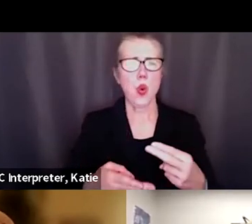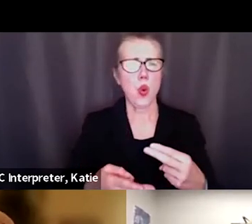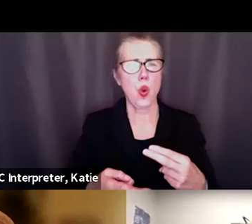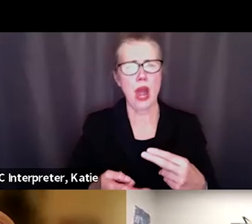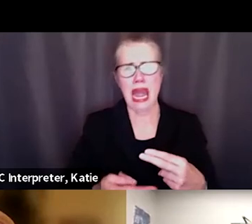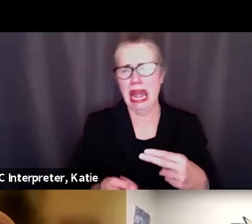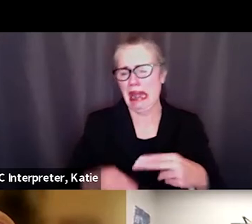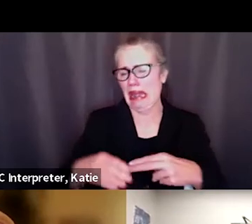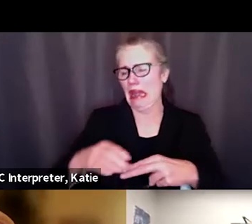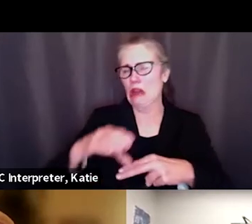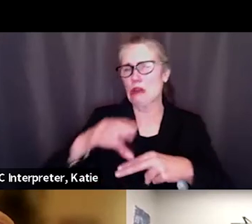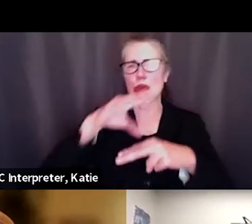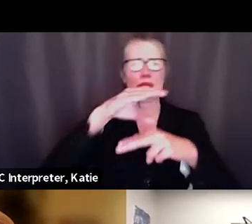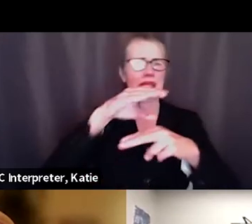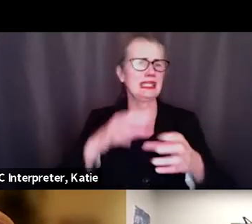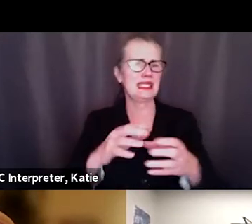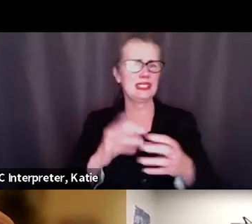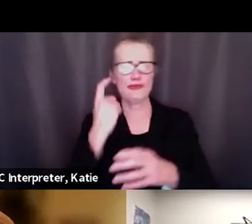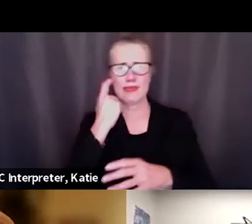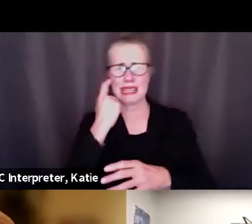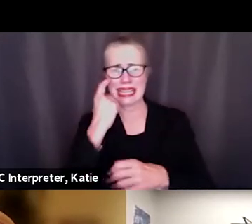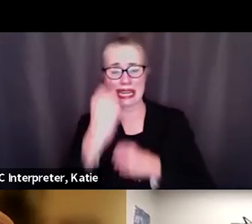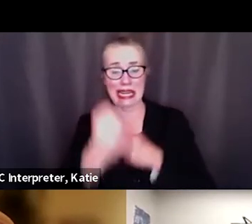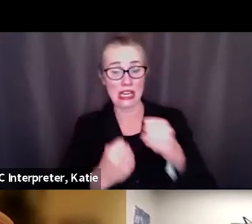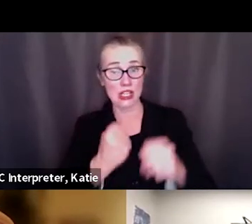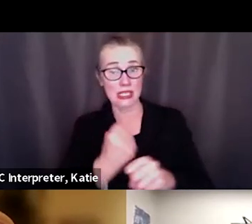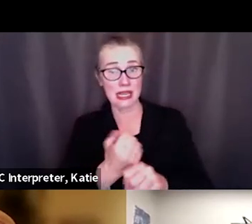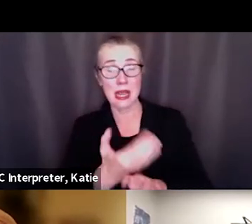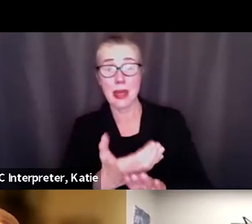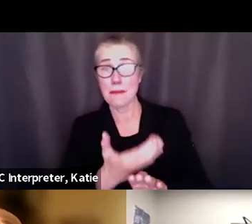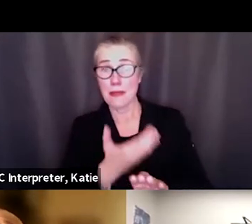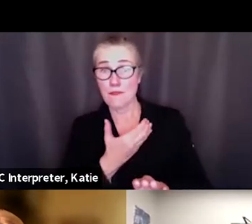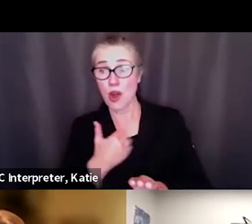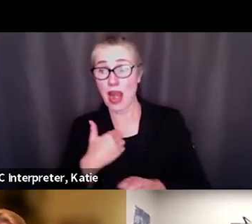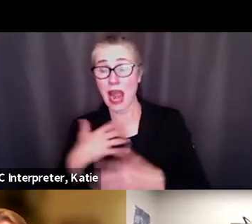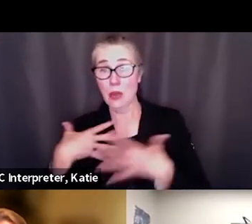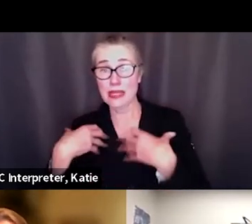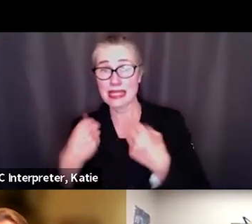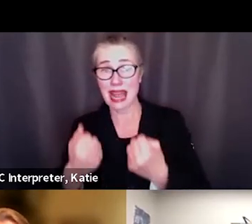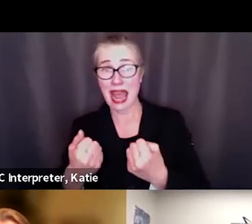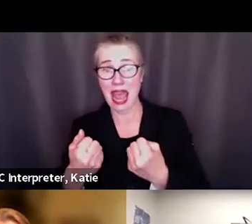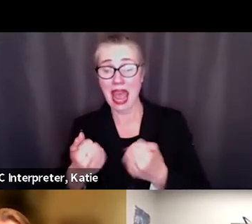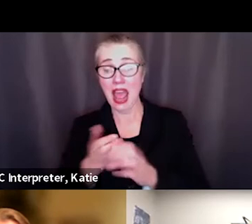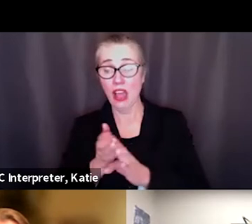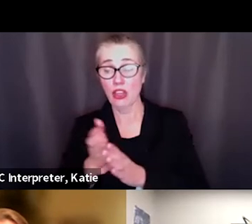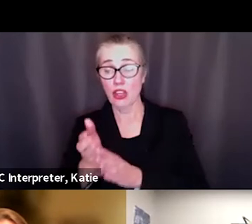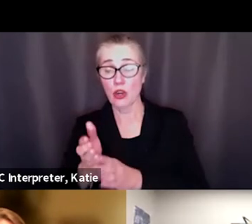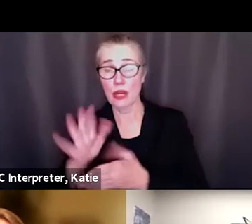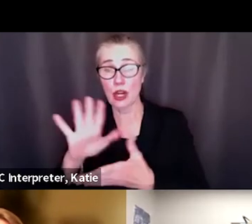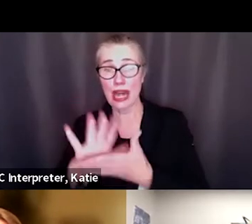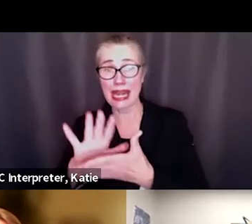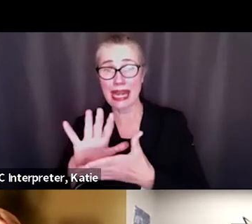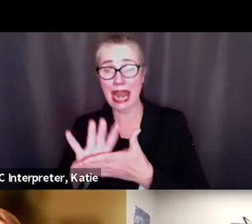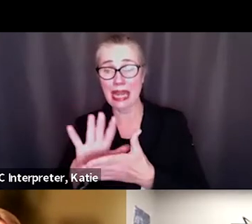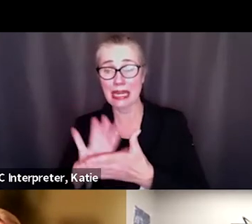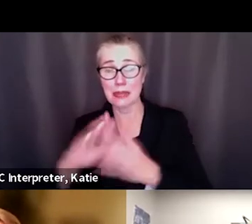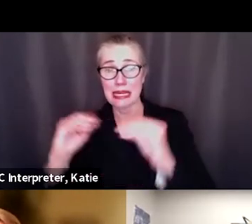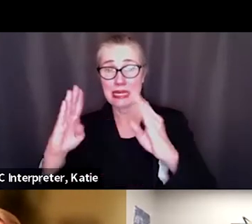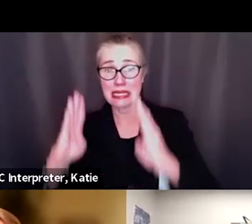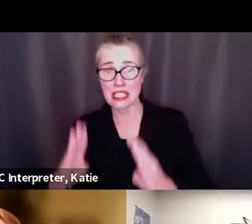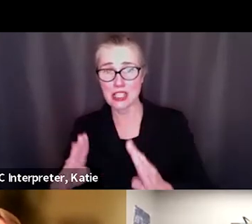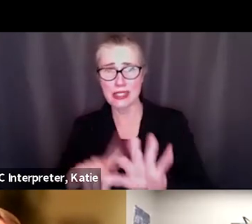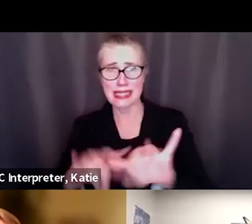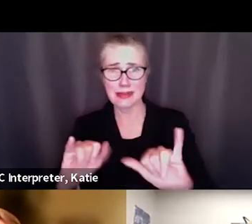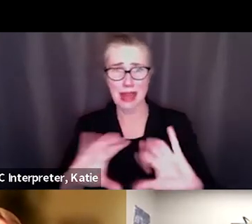in me sneers and having been a health career academy teacher while i was a classroom teacher i always